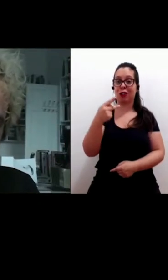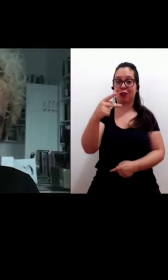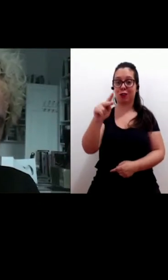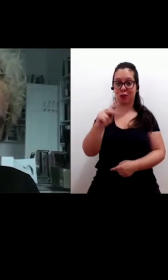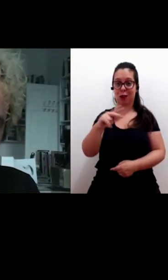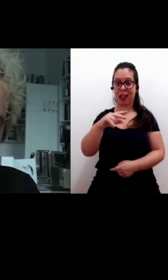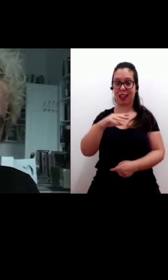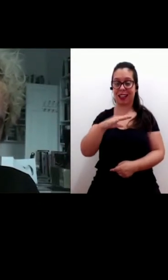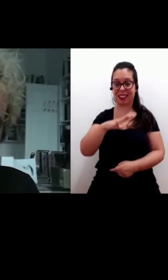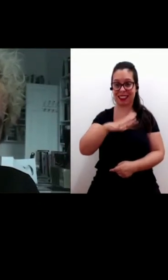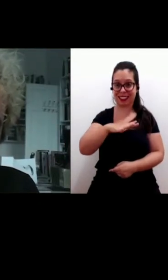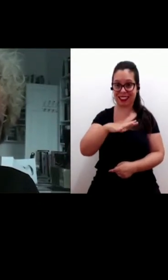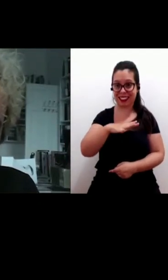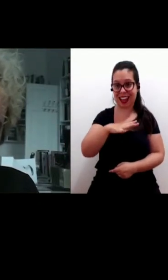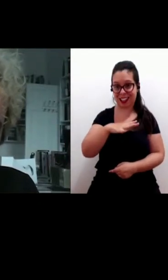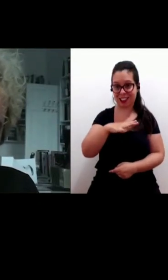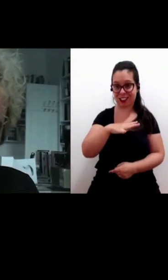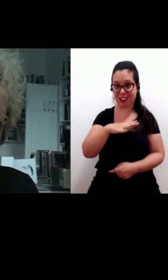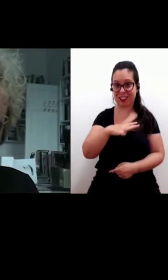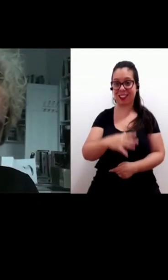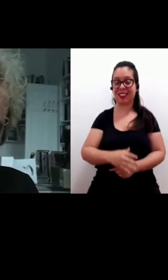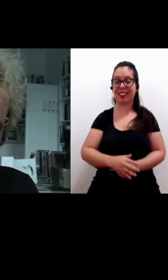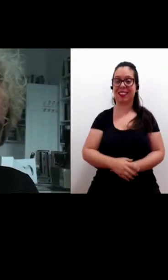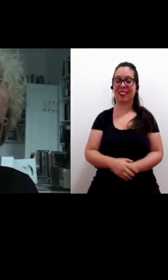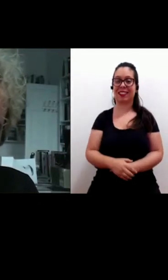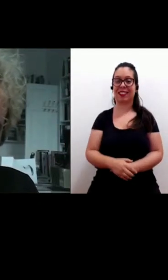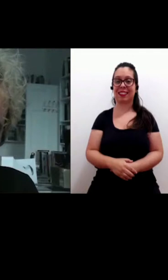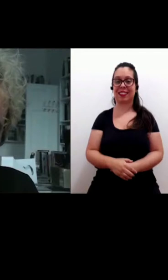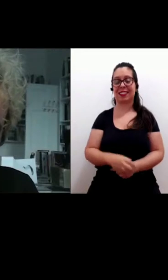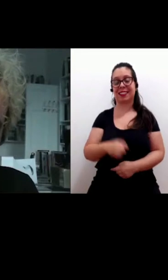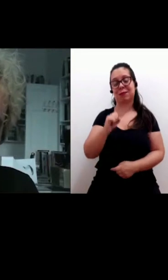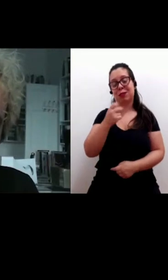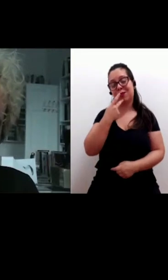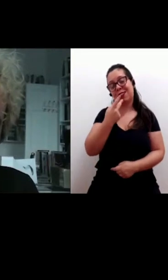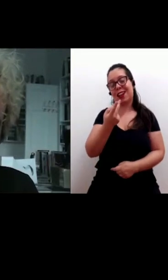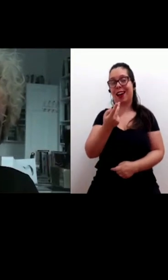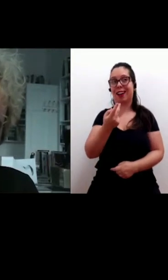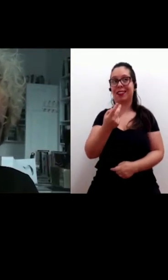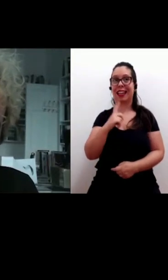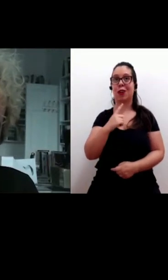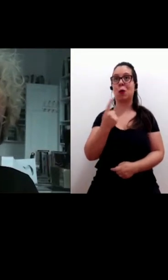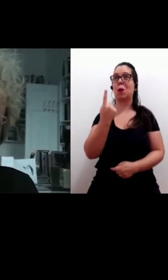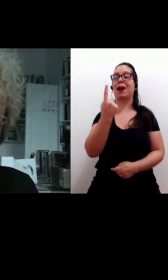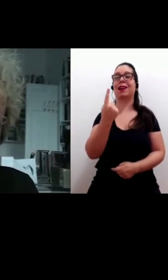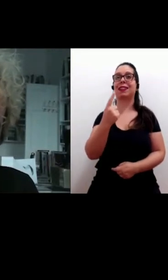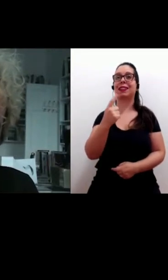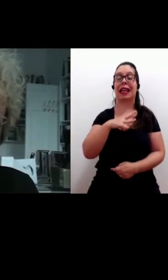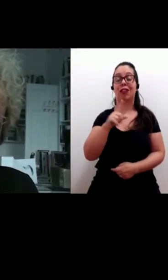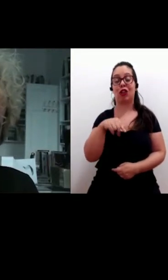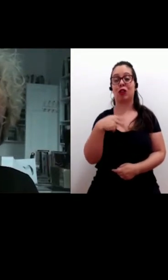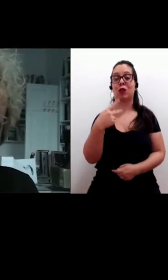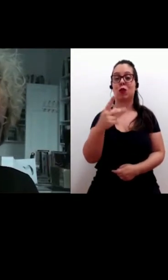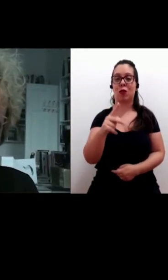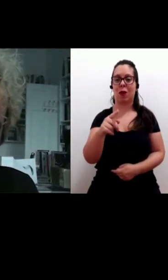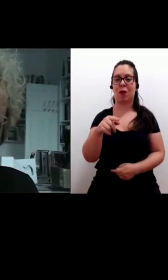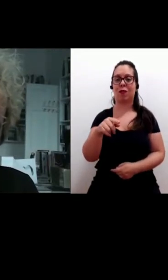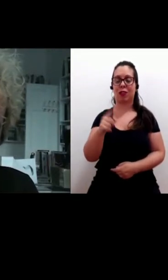If you can tell it that it's our city. You went back to Belfast. You made, in